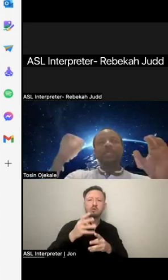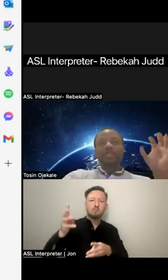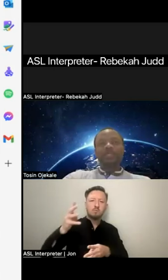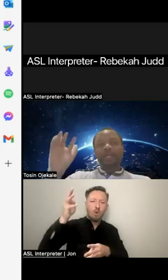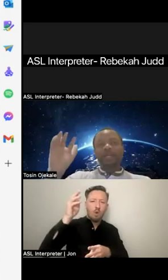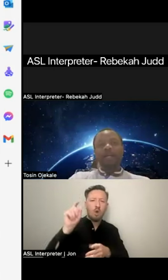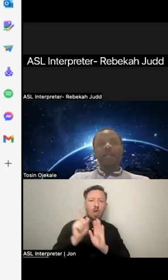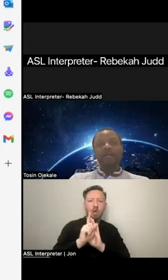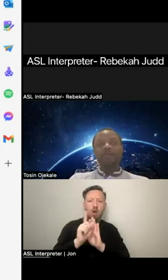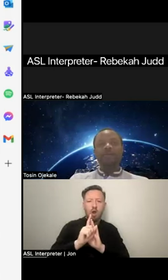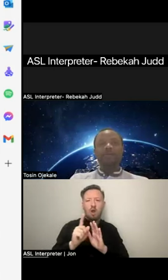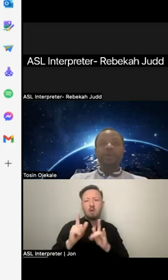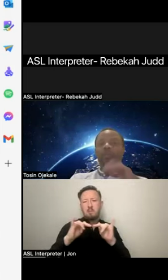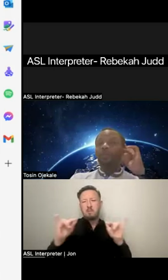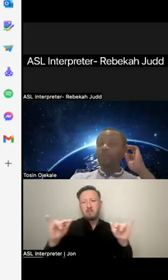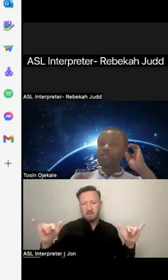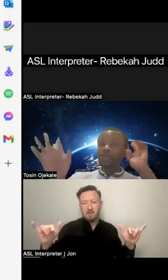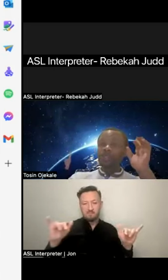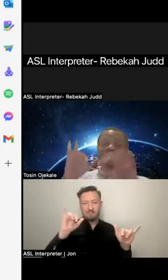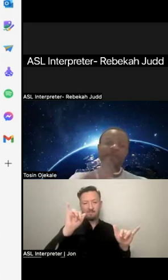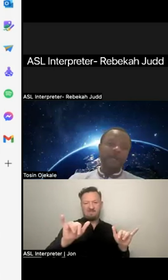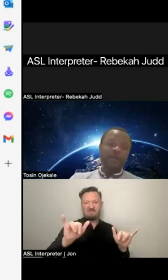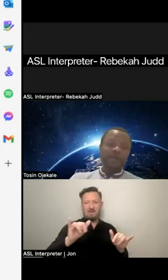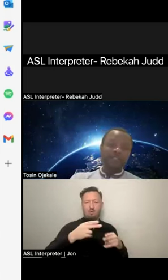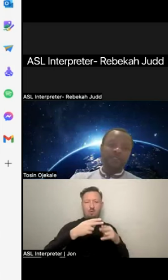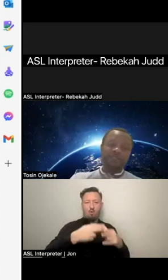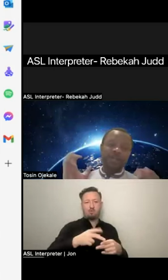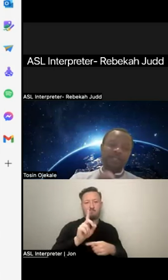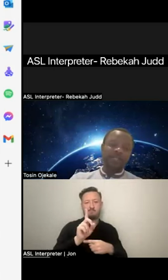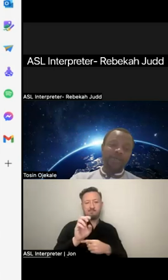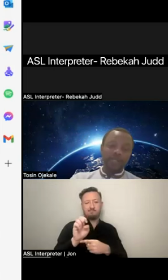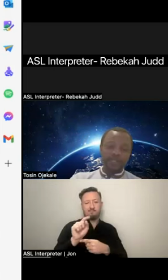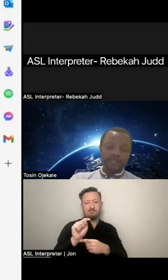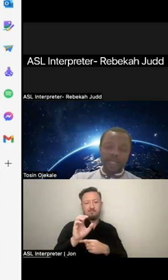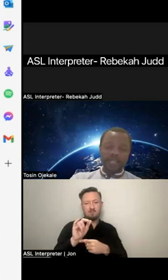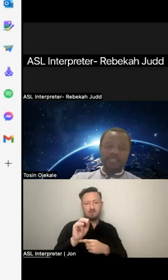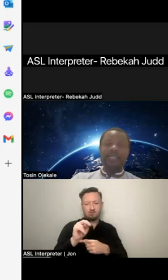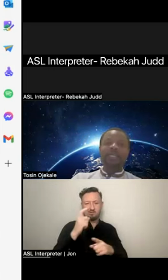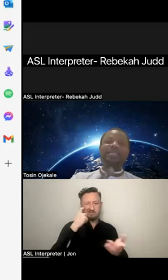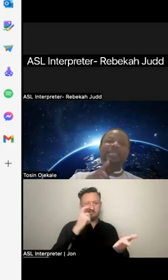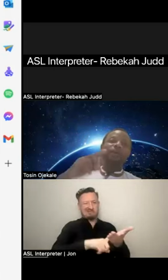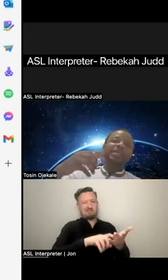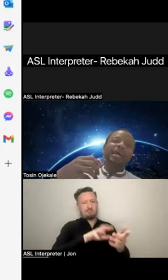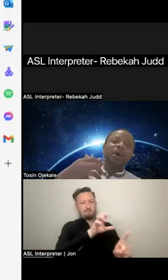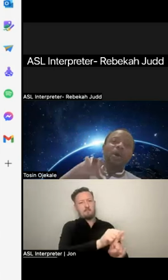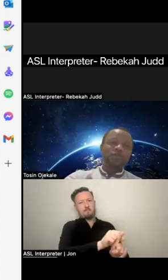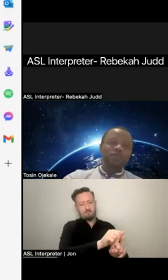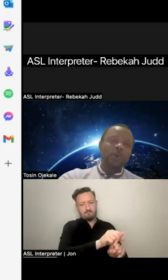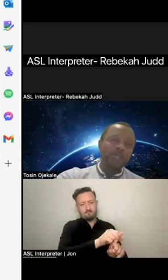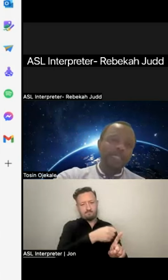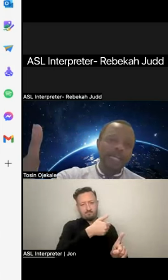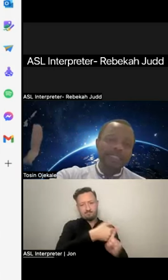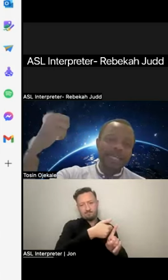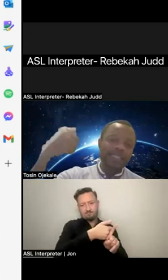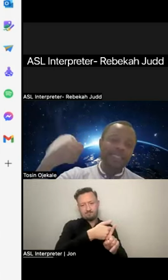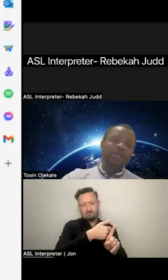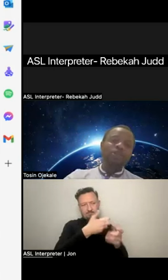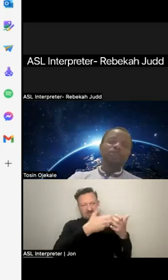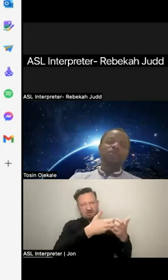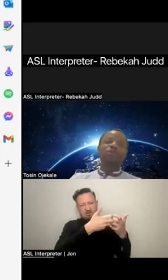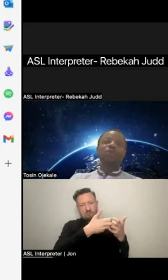already used or positioned in different locations, strategic locations like that. Now they are also